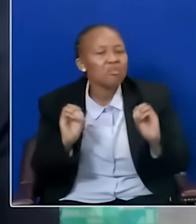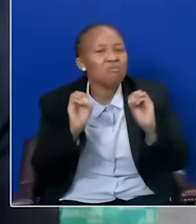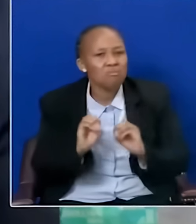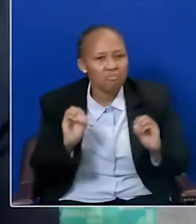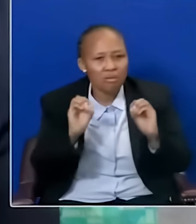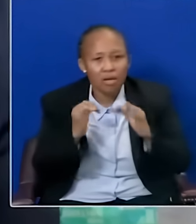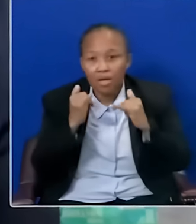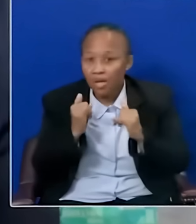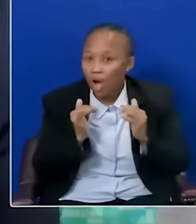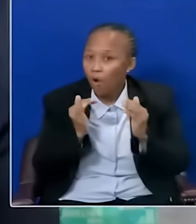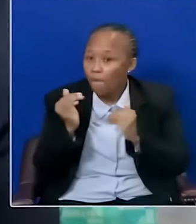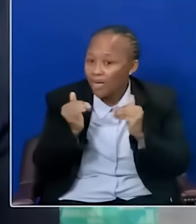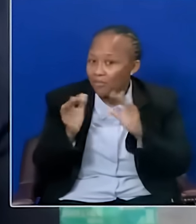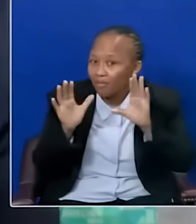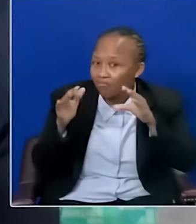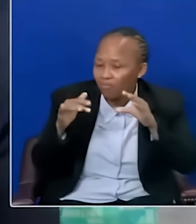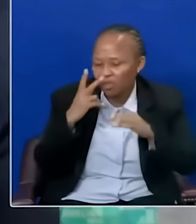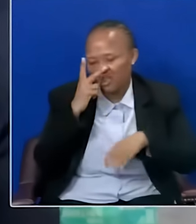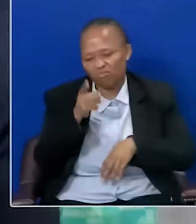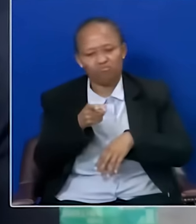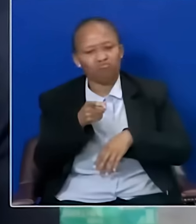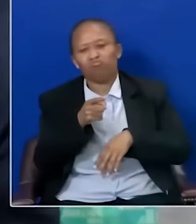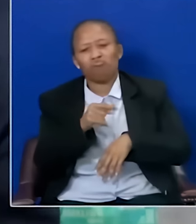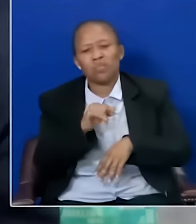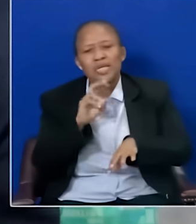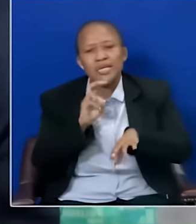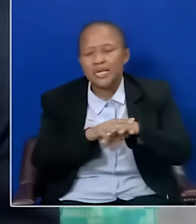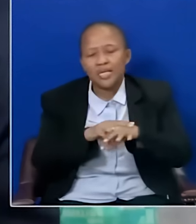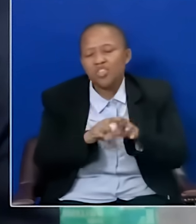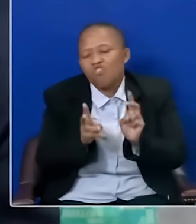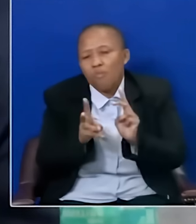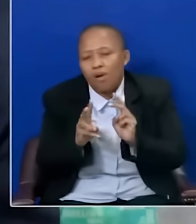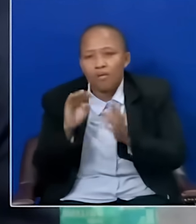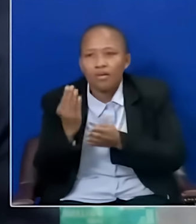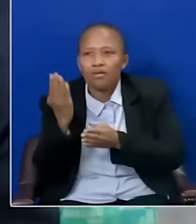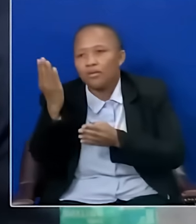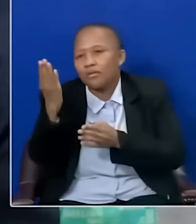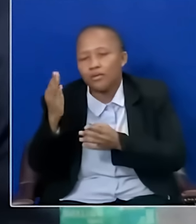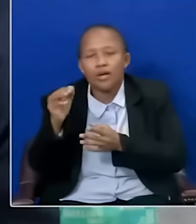must still go to IBIS for registration. Hence, they generated a lab number